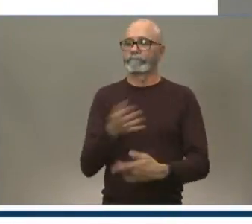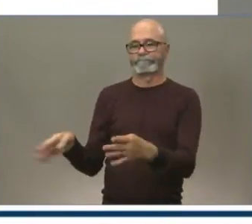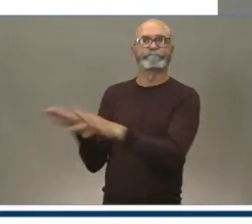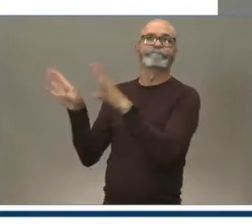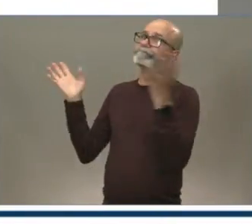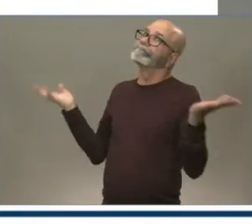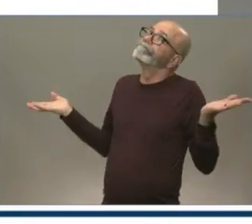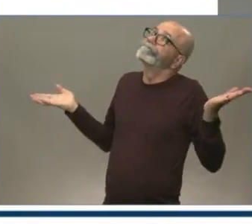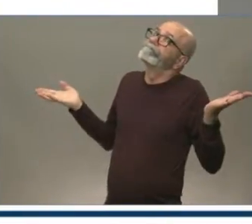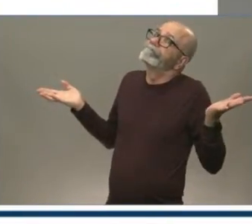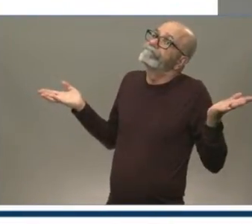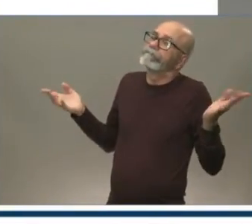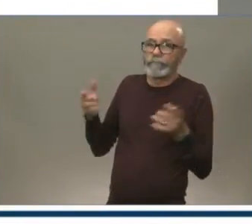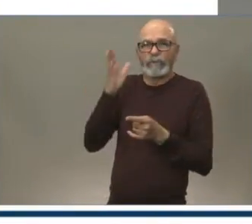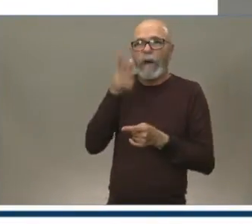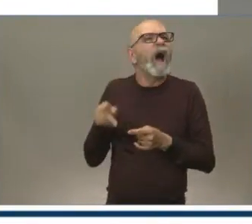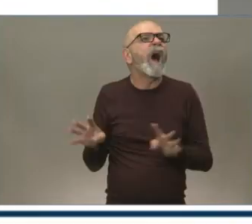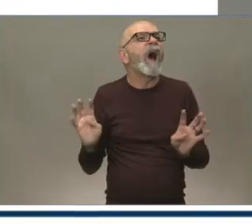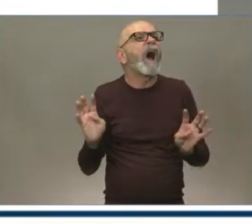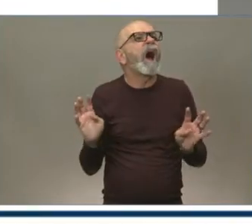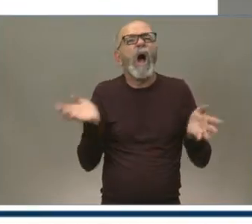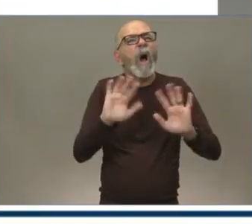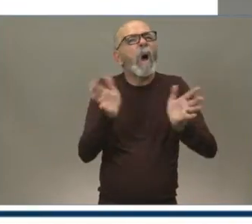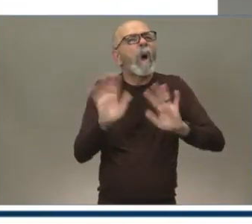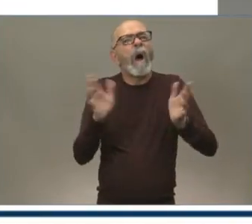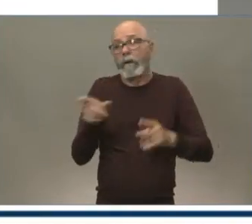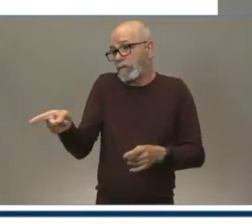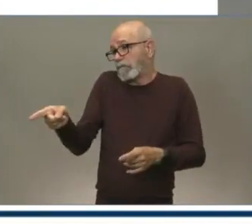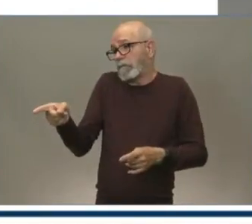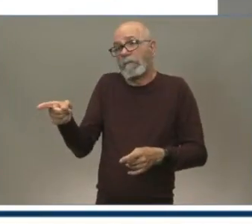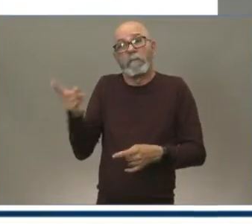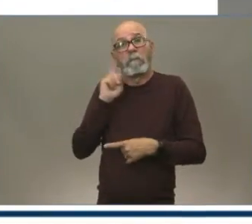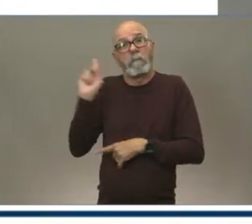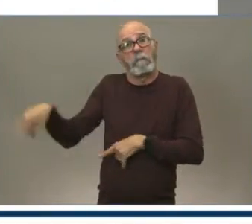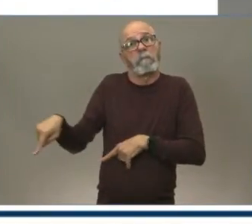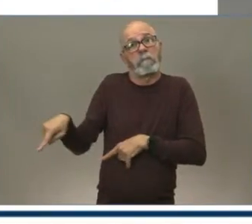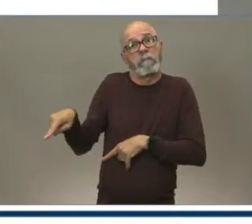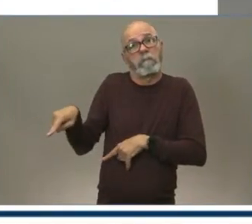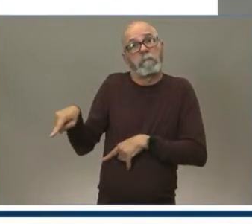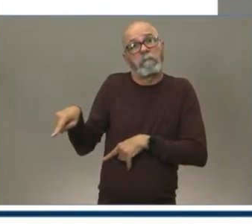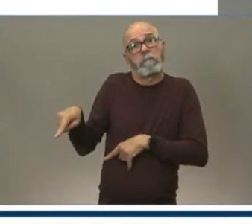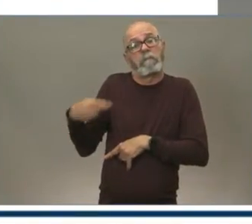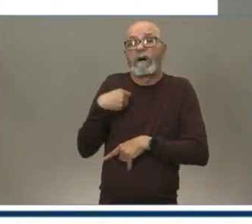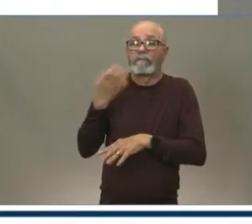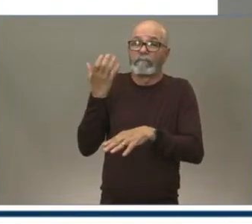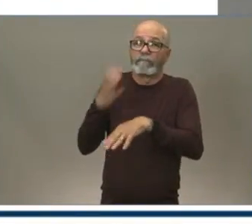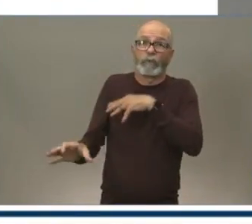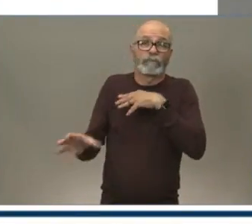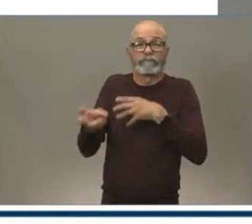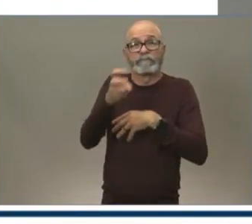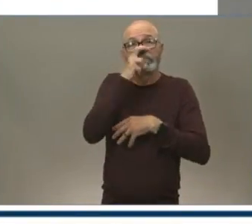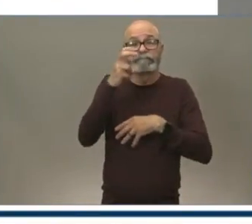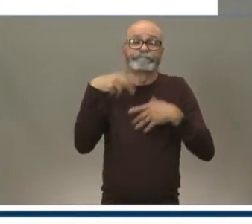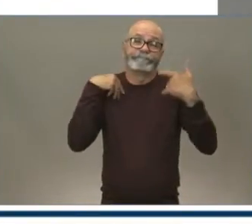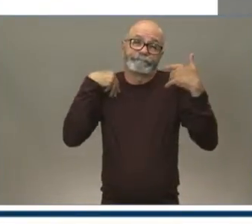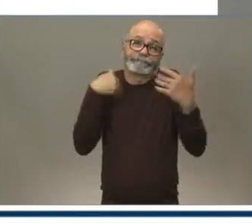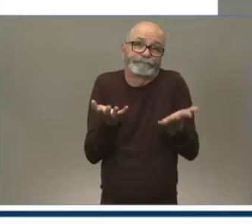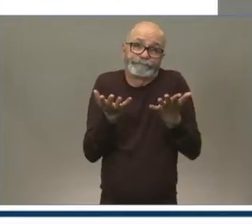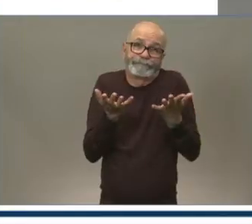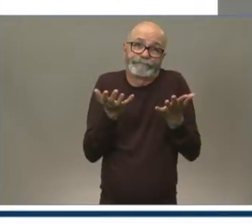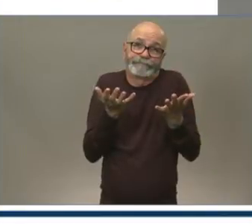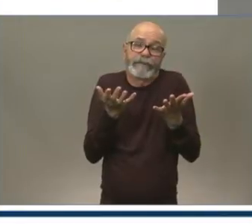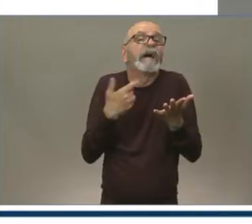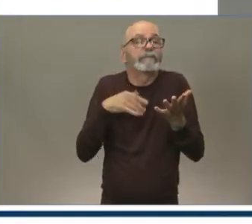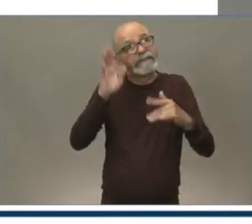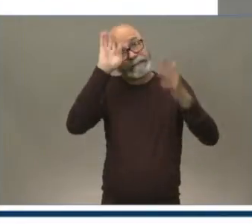welcome news, but unfortunately restrictions are needed. I expect to see high case numbers in the coming